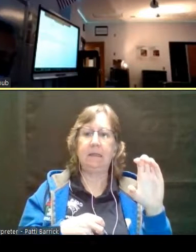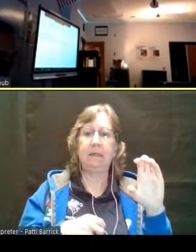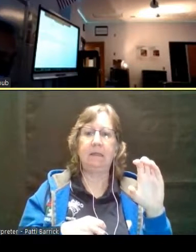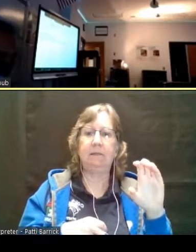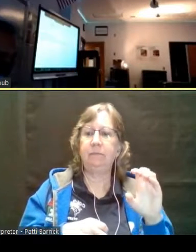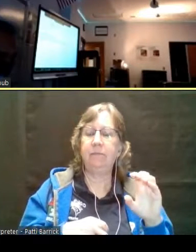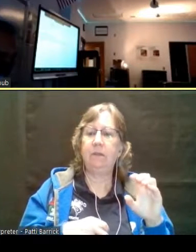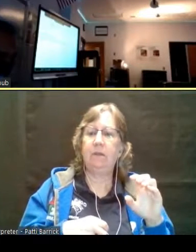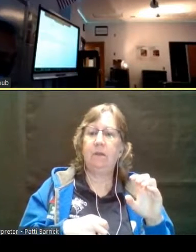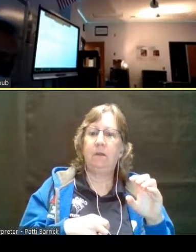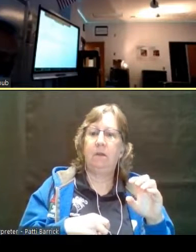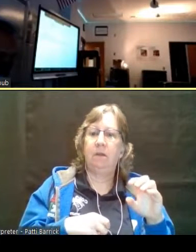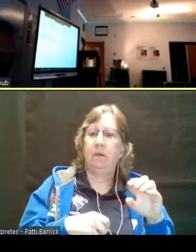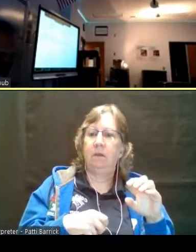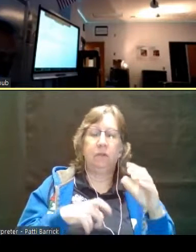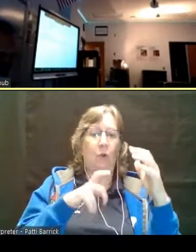popular ones are